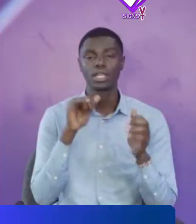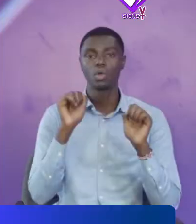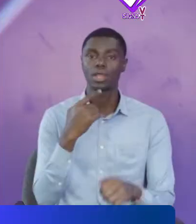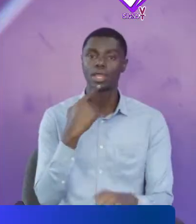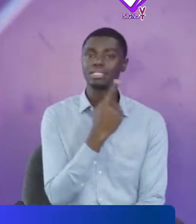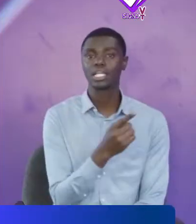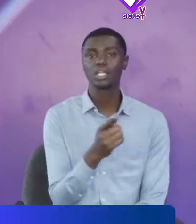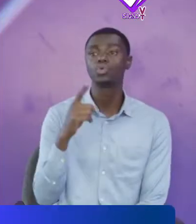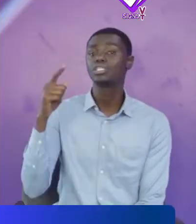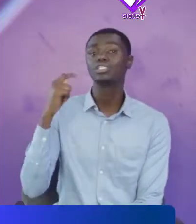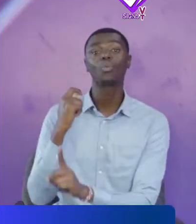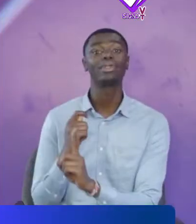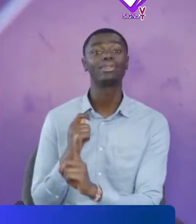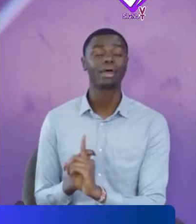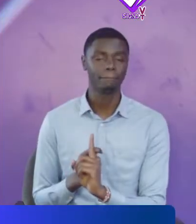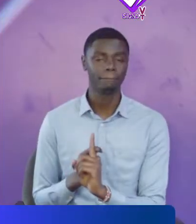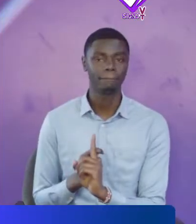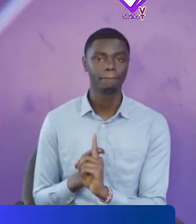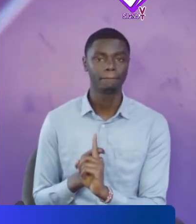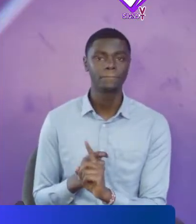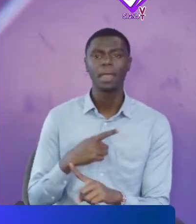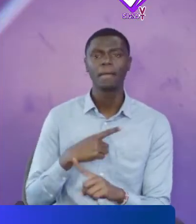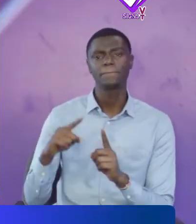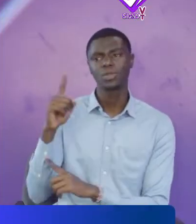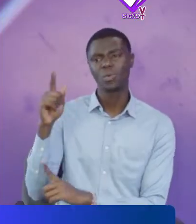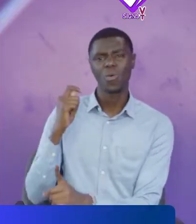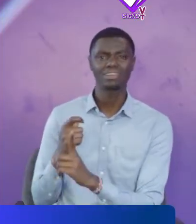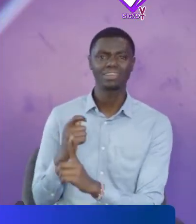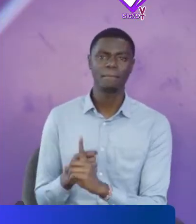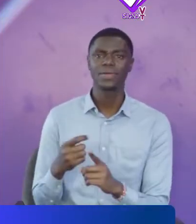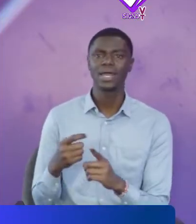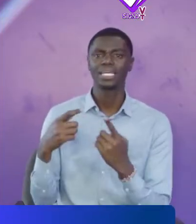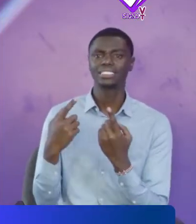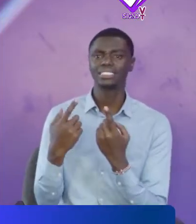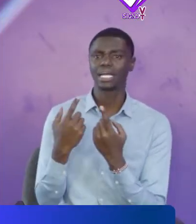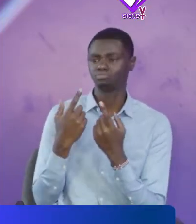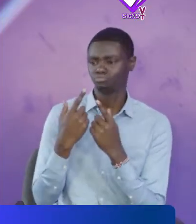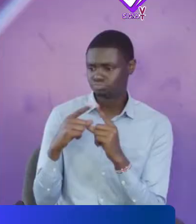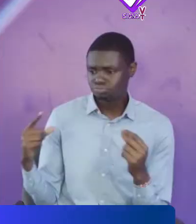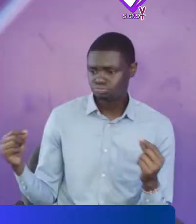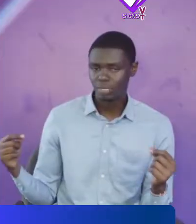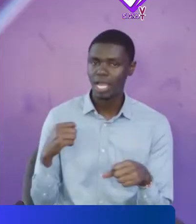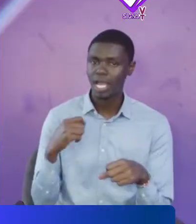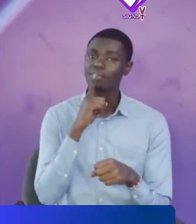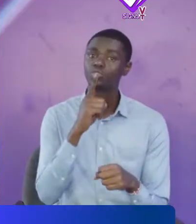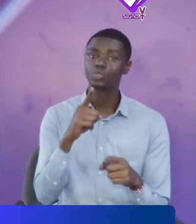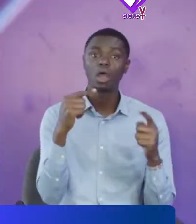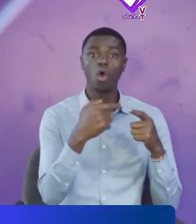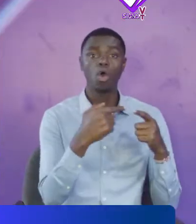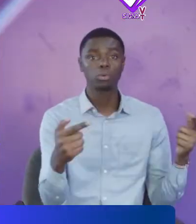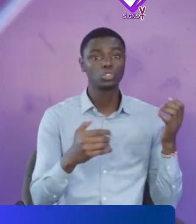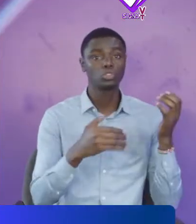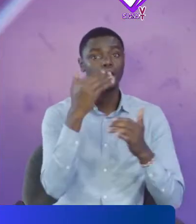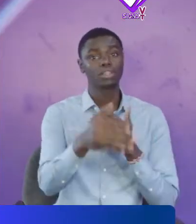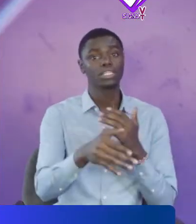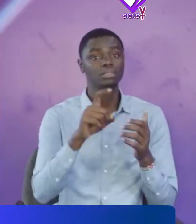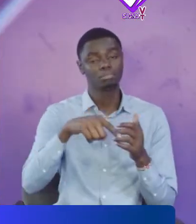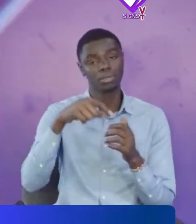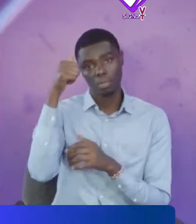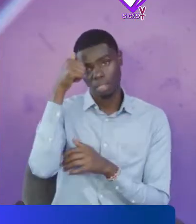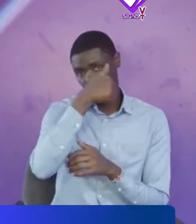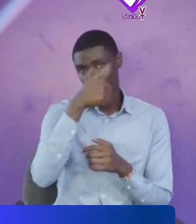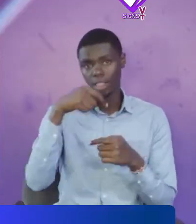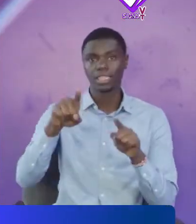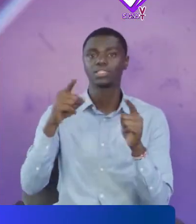that we can tell you it is one term. But of course, one term is a slogan. I'm sure that opposition after this should brand themselves